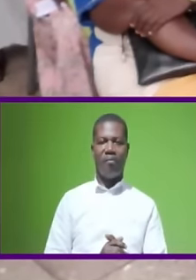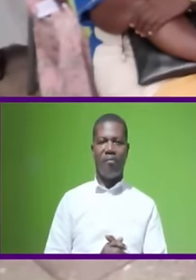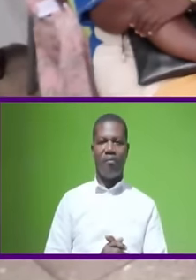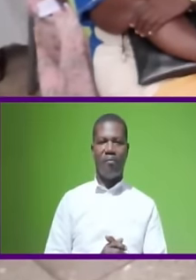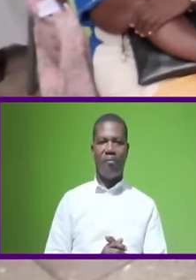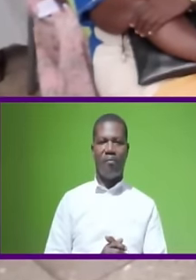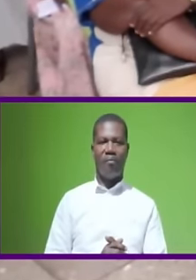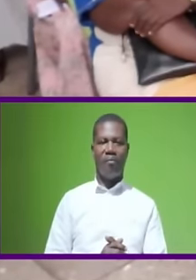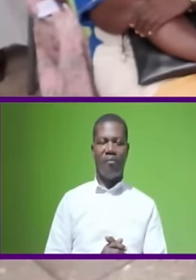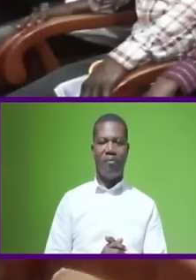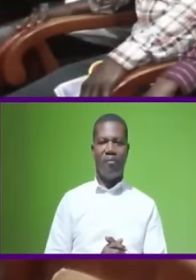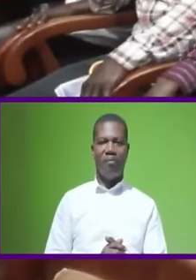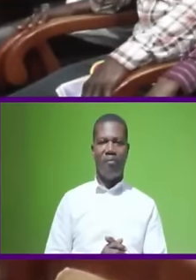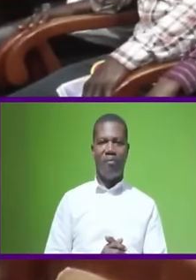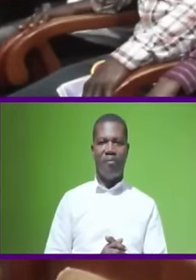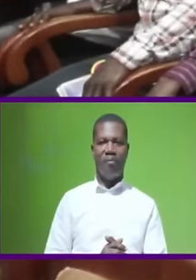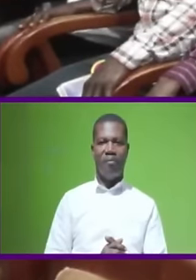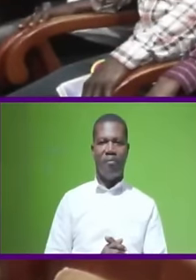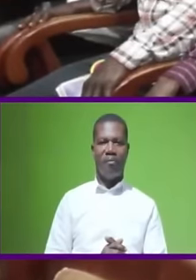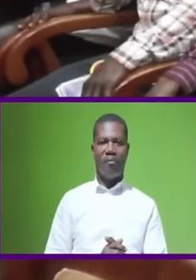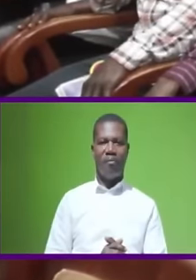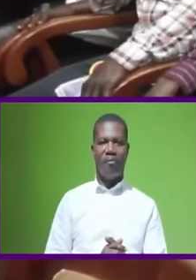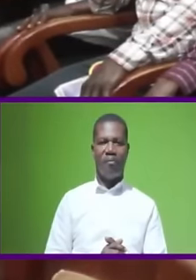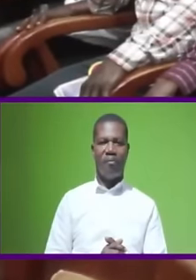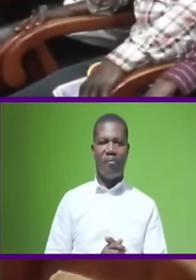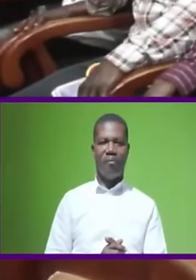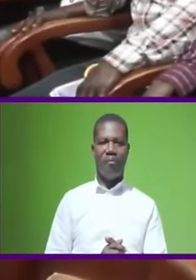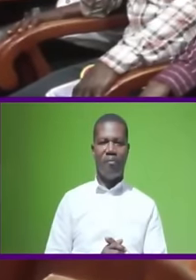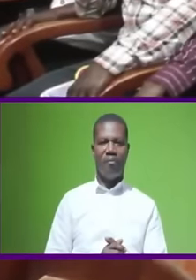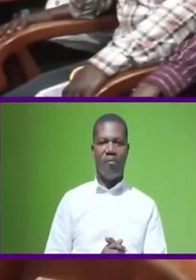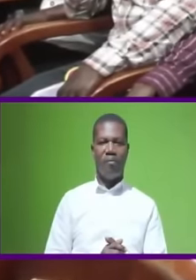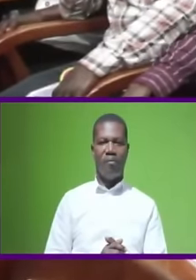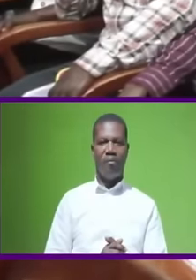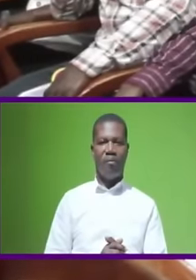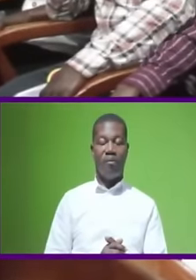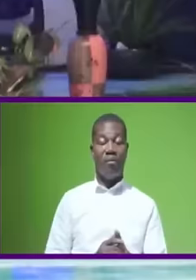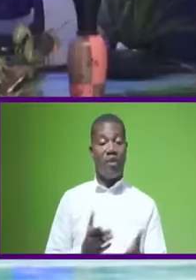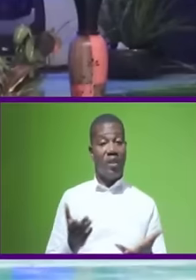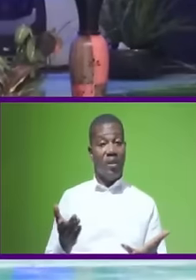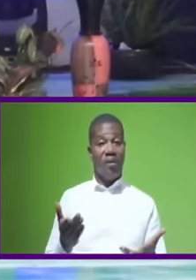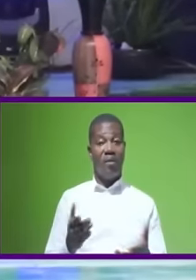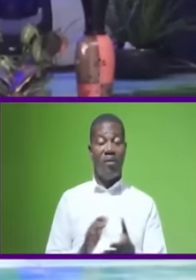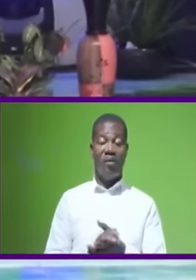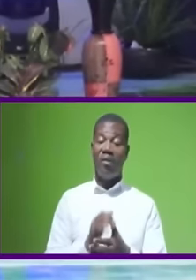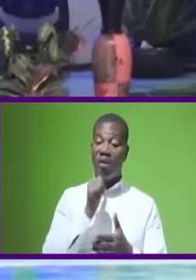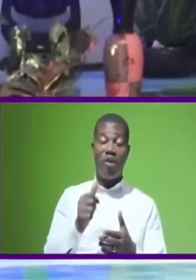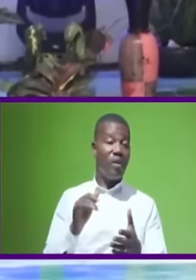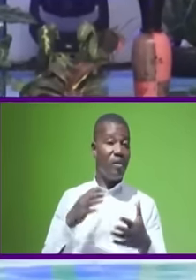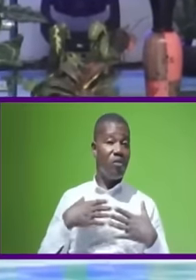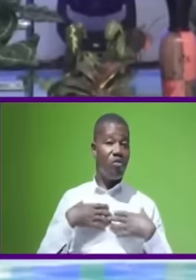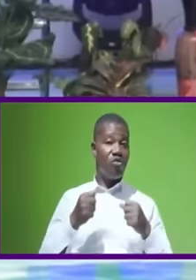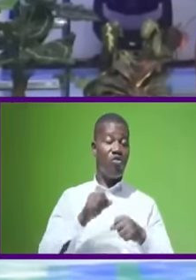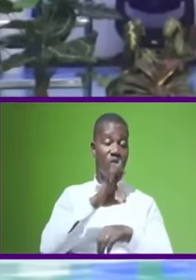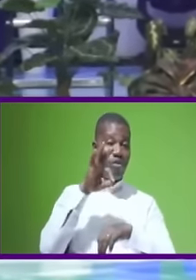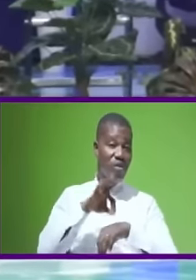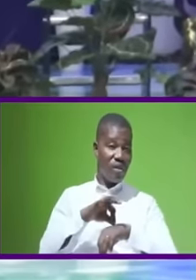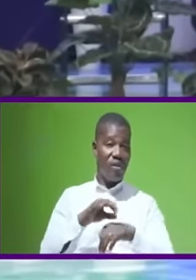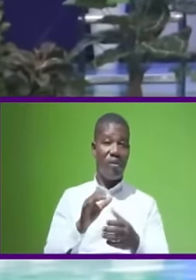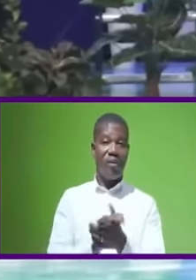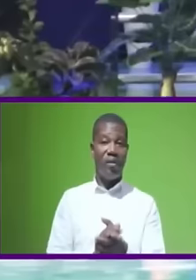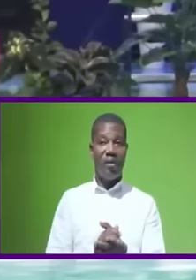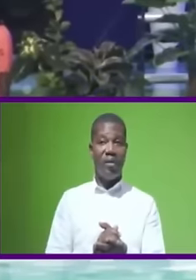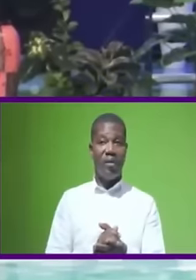and deeper explanation into it. Nankobasa 10 years where you told him,